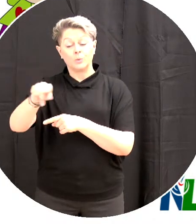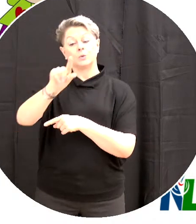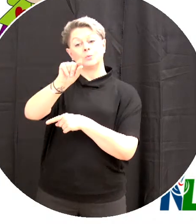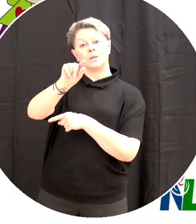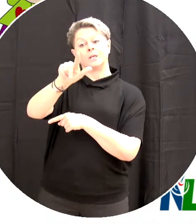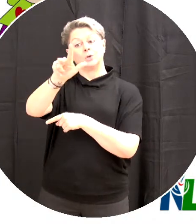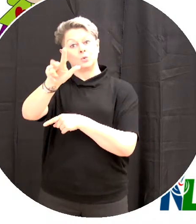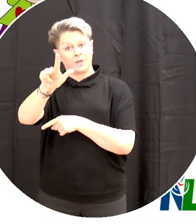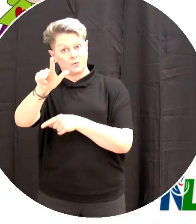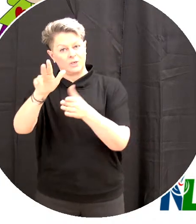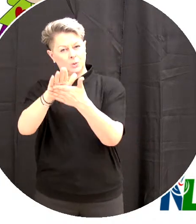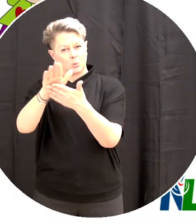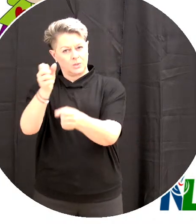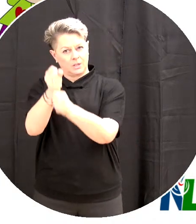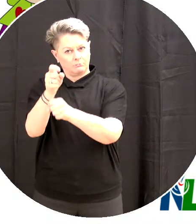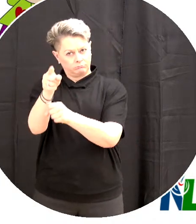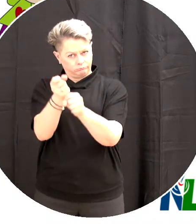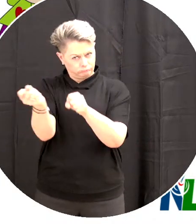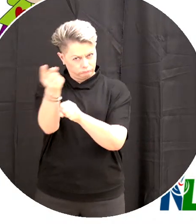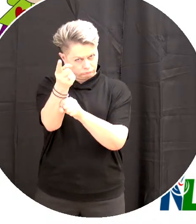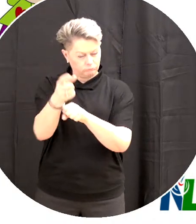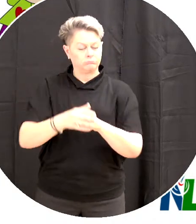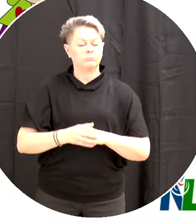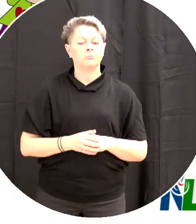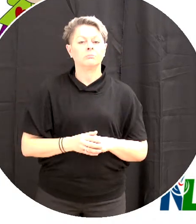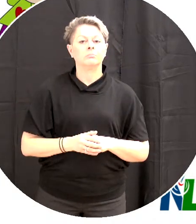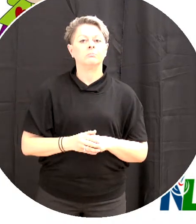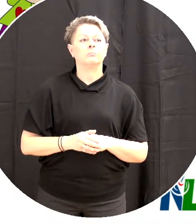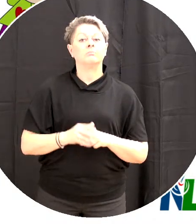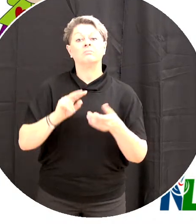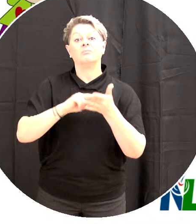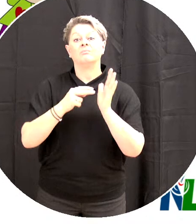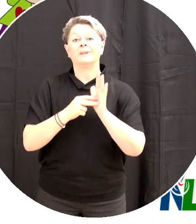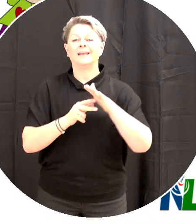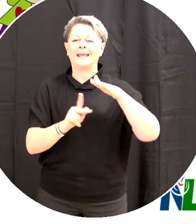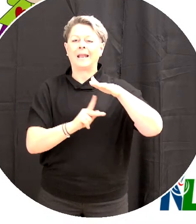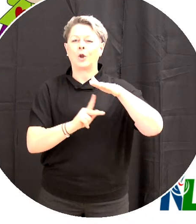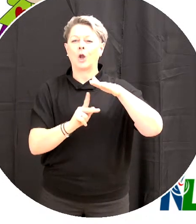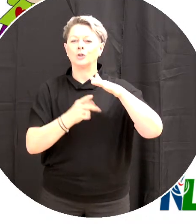2022-2023 school year. So in other words, that's what we call Kinderstart